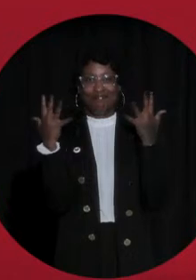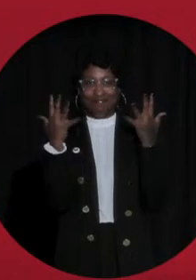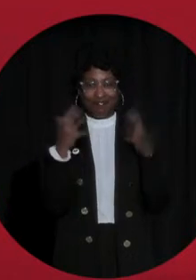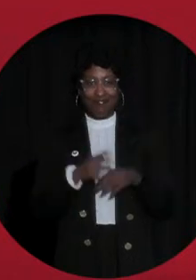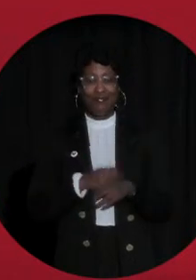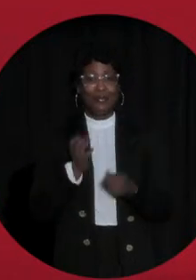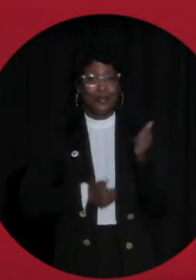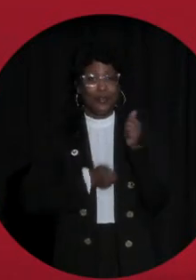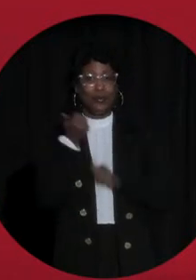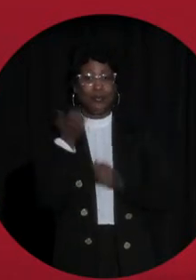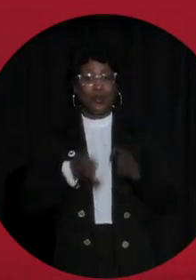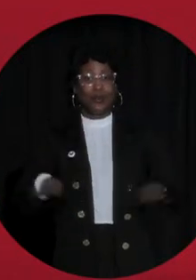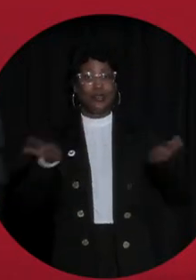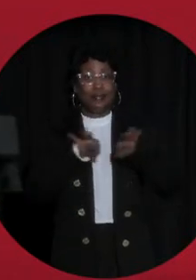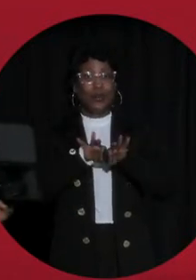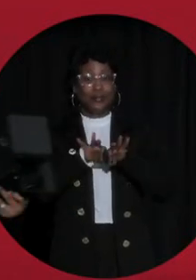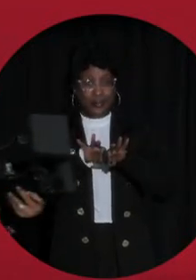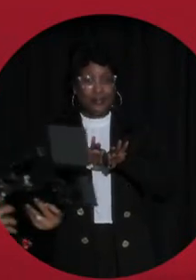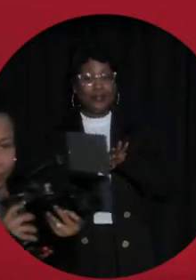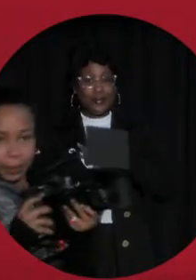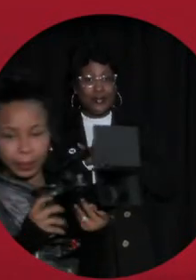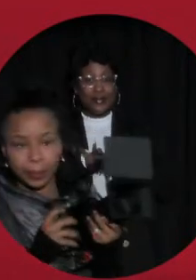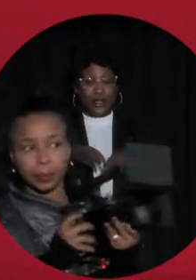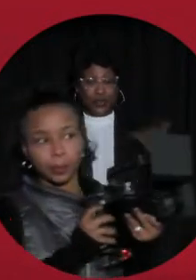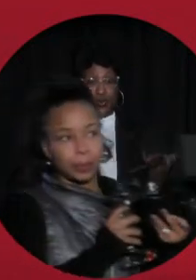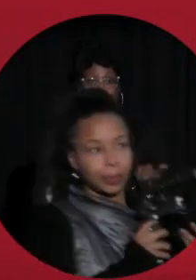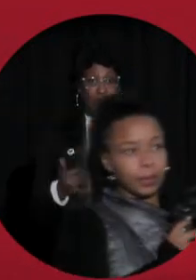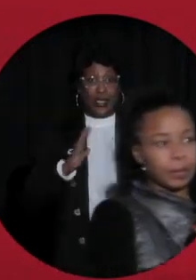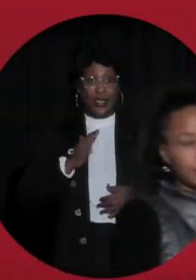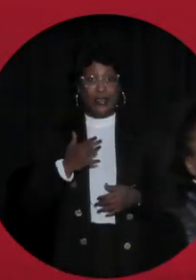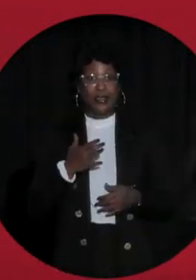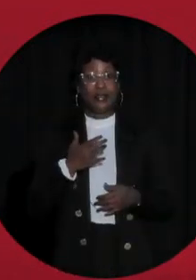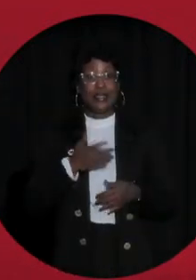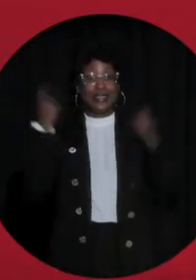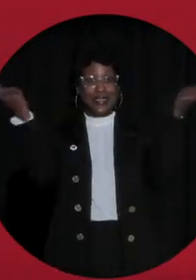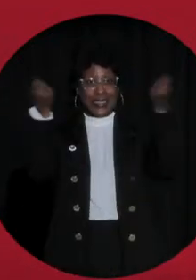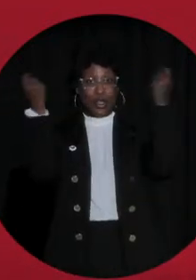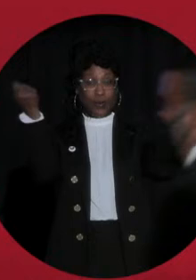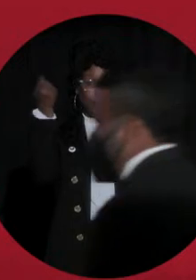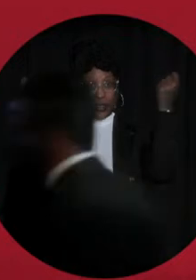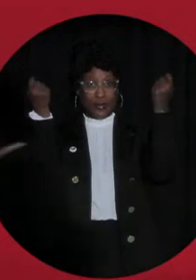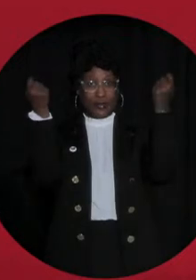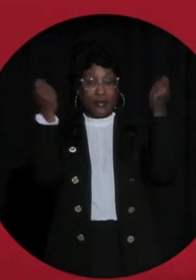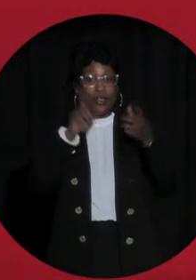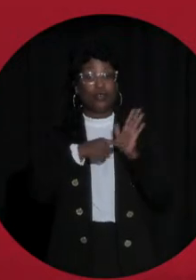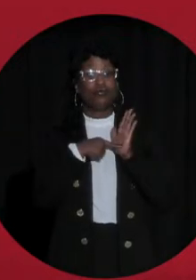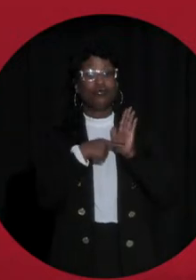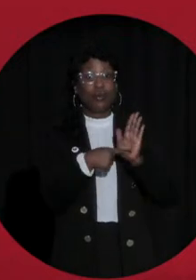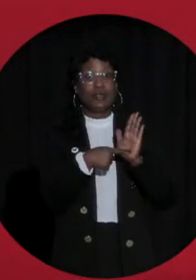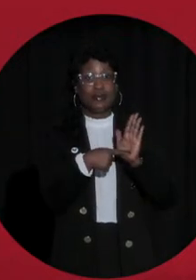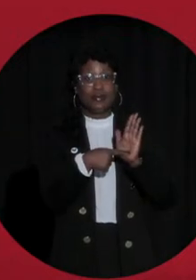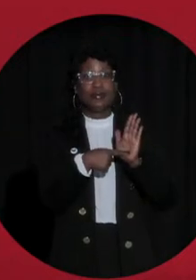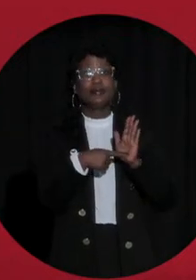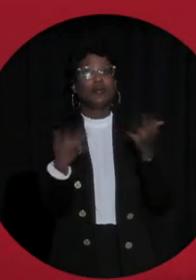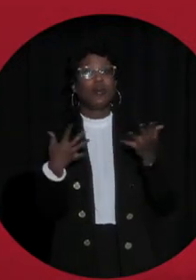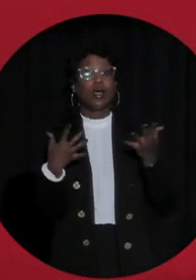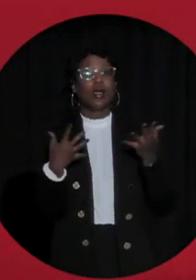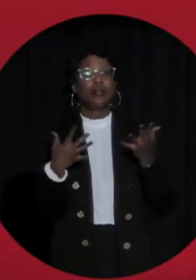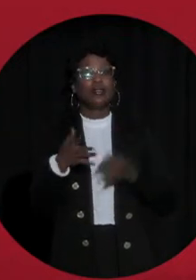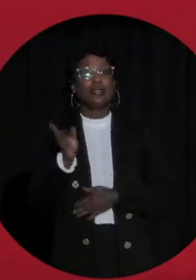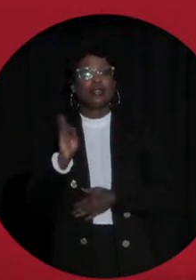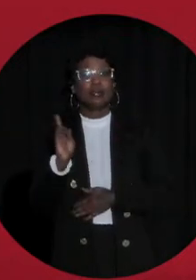Most importantly, today's 14th inaugural ceremony represents the effectiveness of